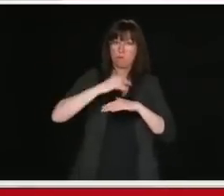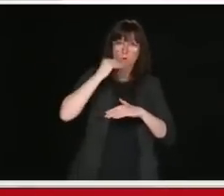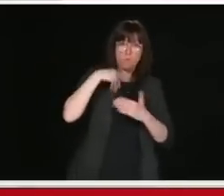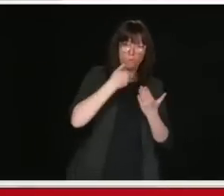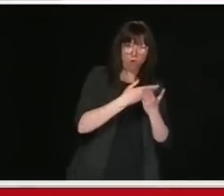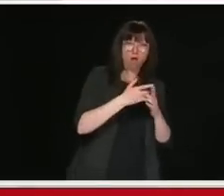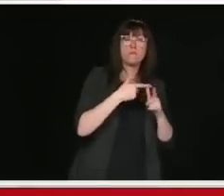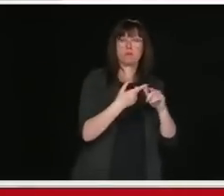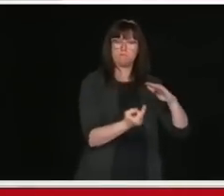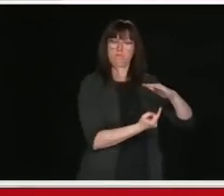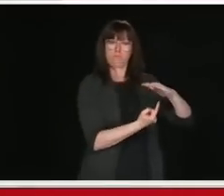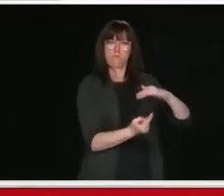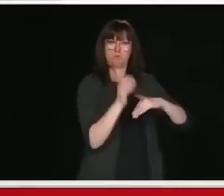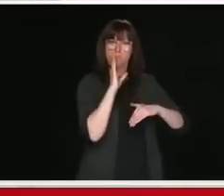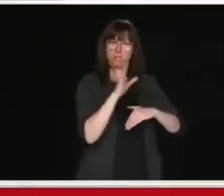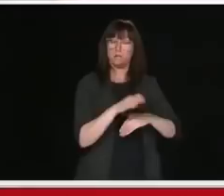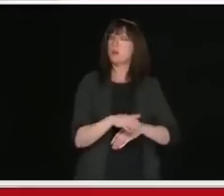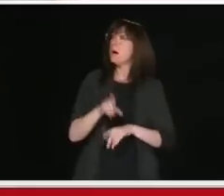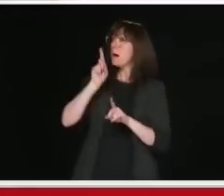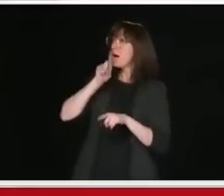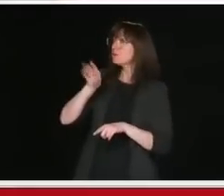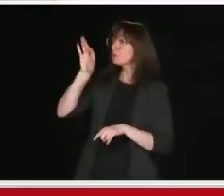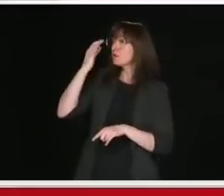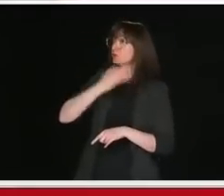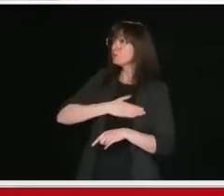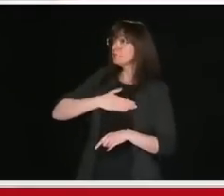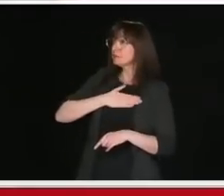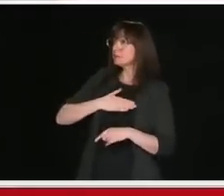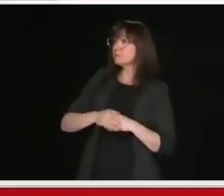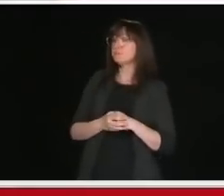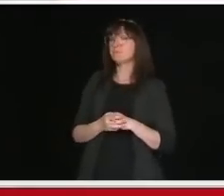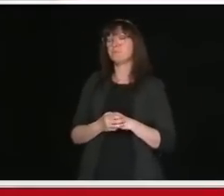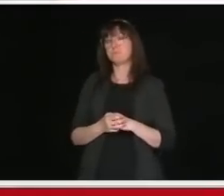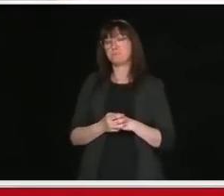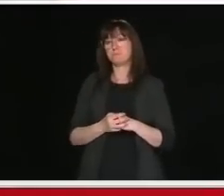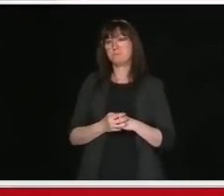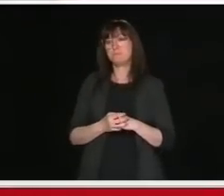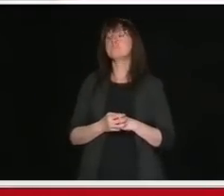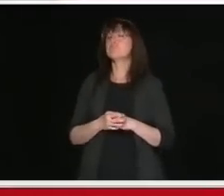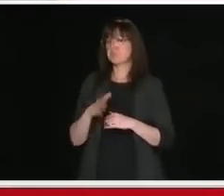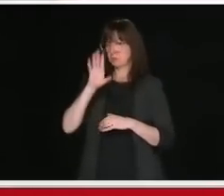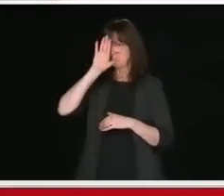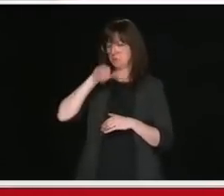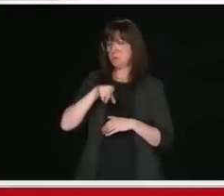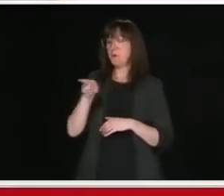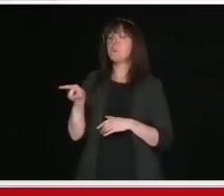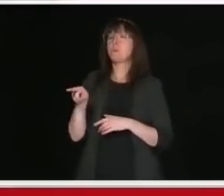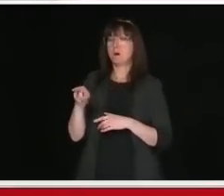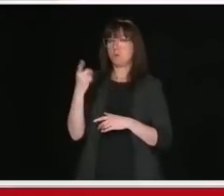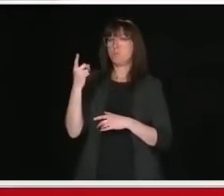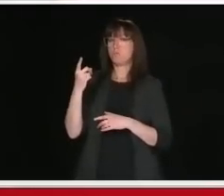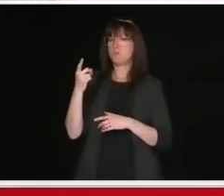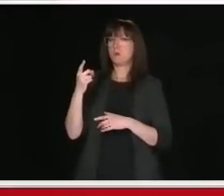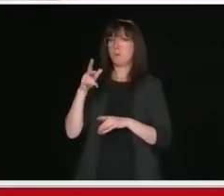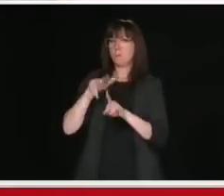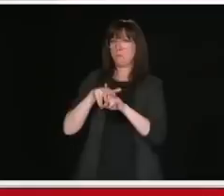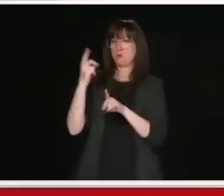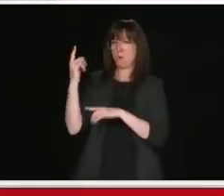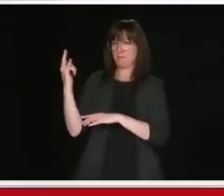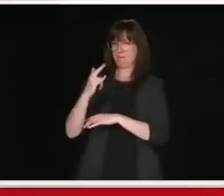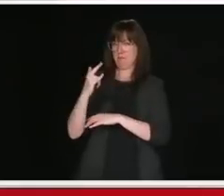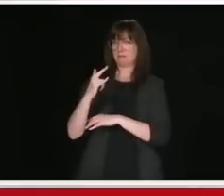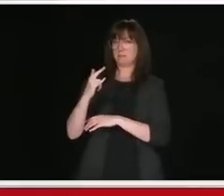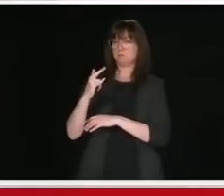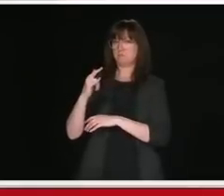We understand that there's a charter flight that is there. They're supposed to be there to bring him back home. And, of